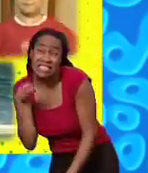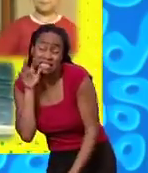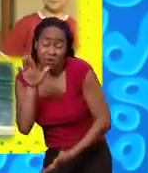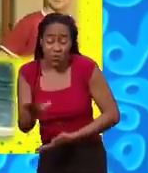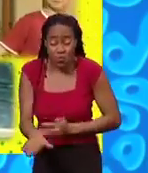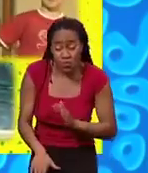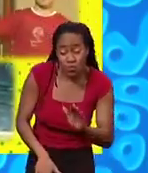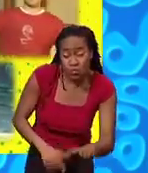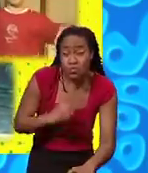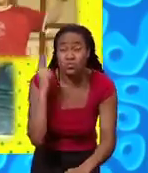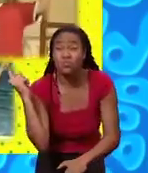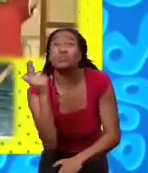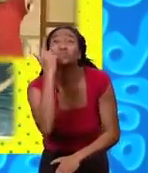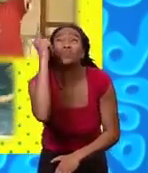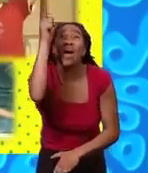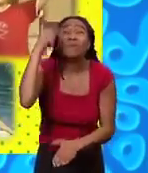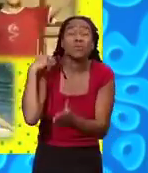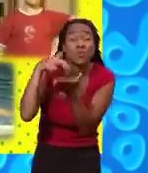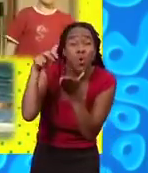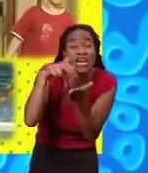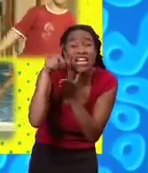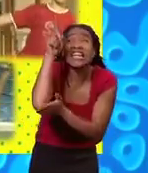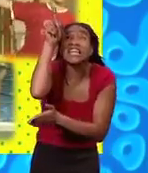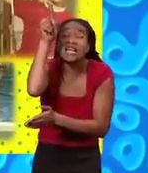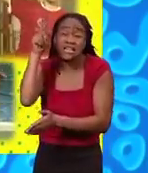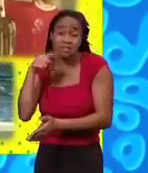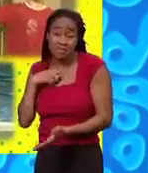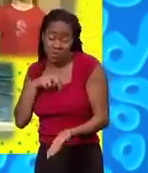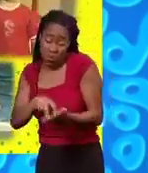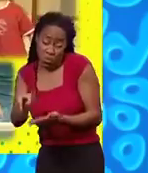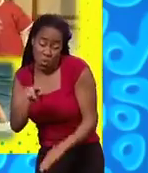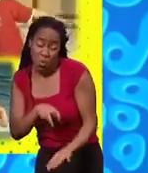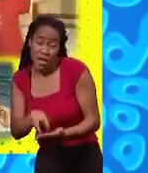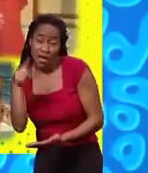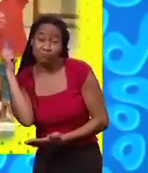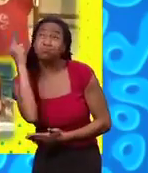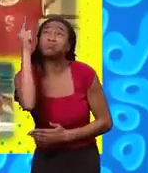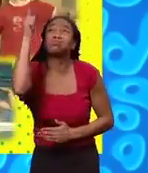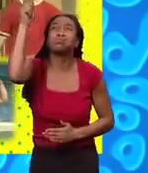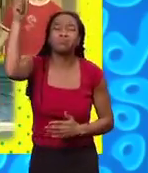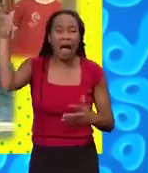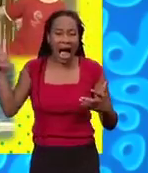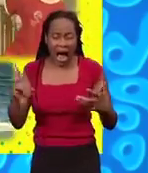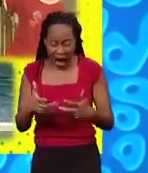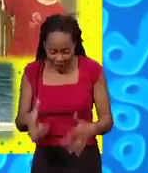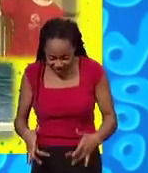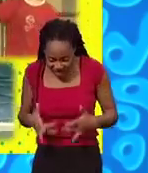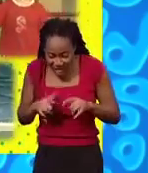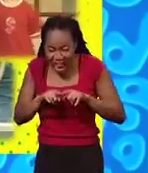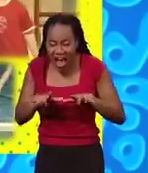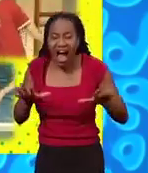in the sky, space walking, and this is how it feels